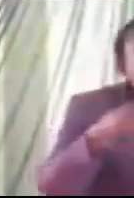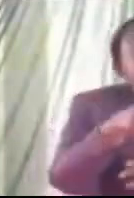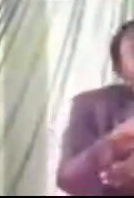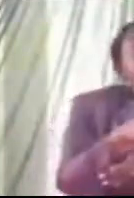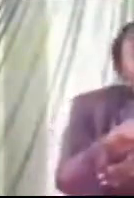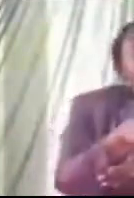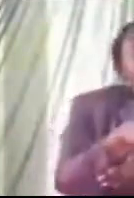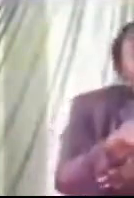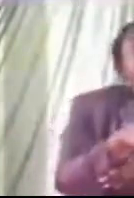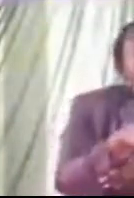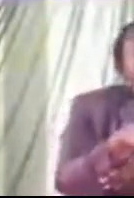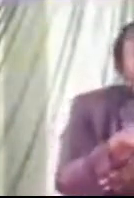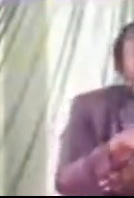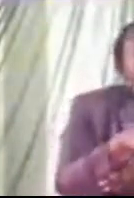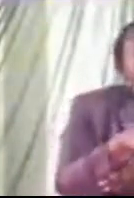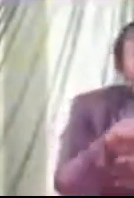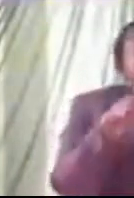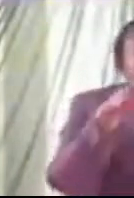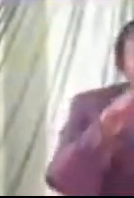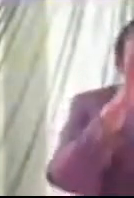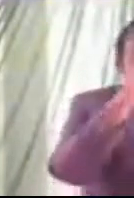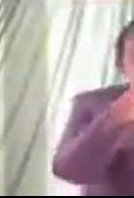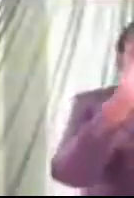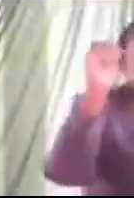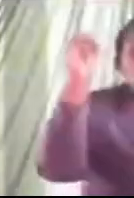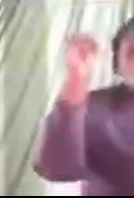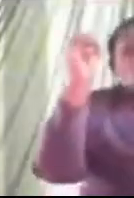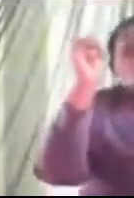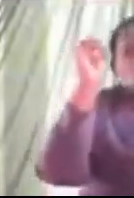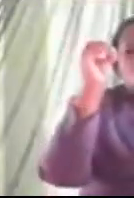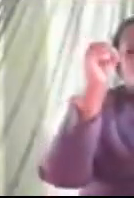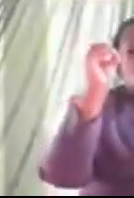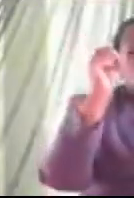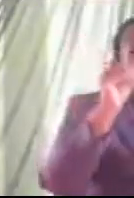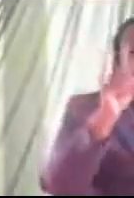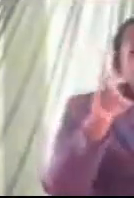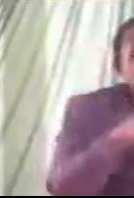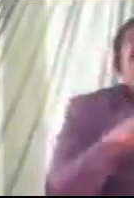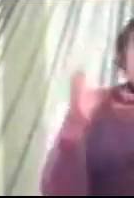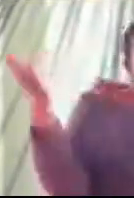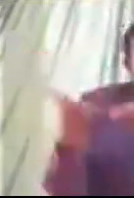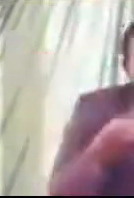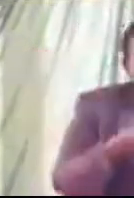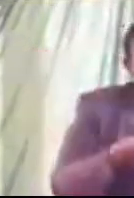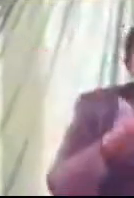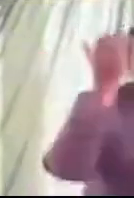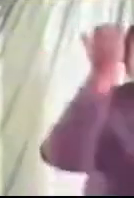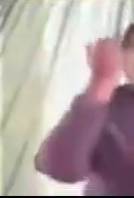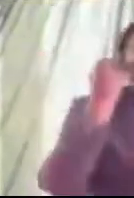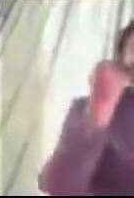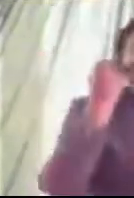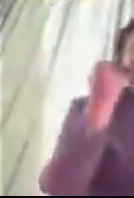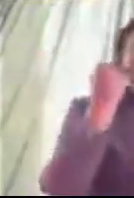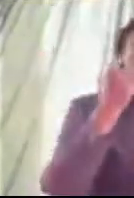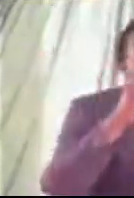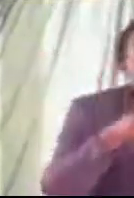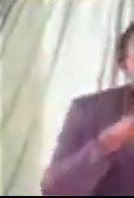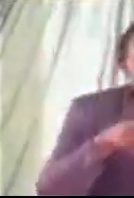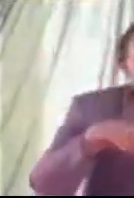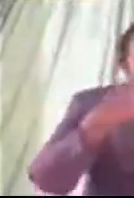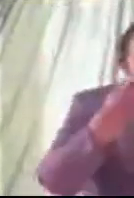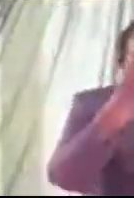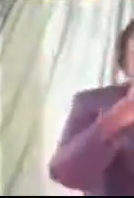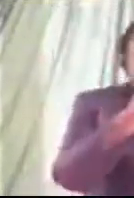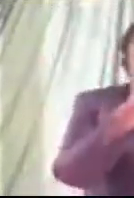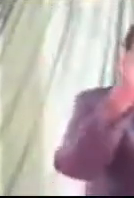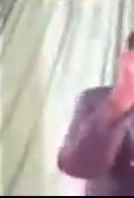The coup. It was in relation to the coup. Yes. And you were brought here to the court, yes. Isn't it? Yes. Of course, you were denied bail. Yes. You went through